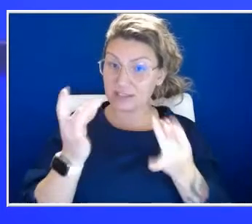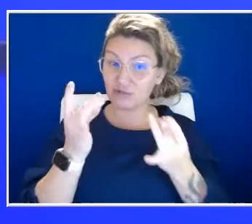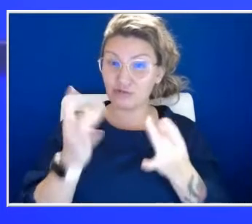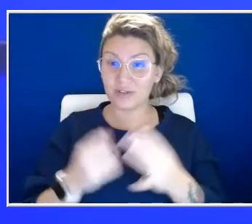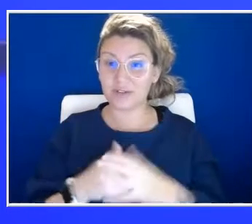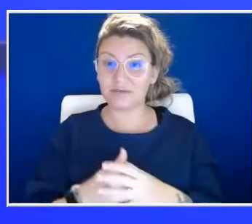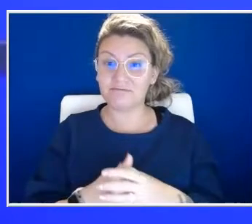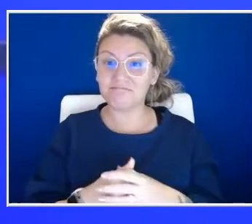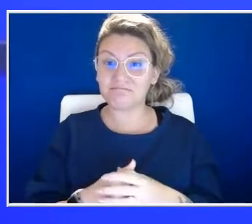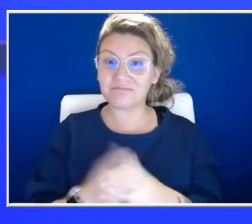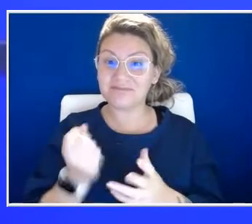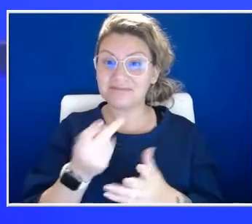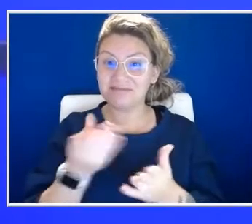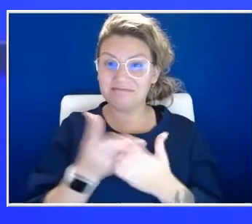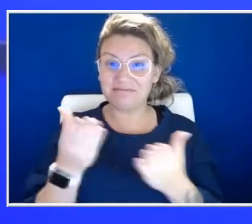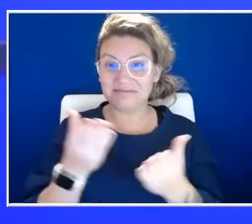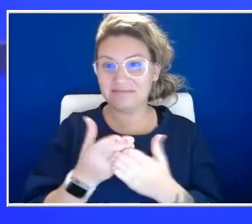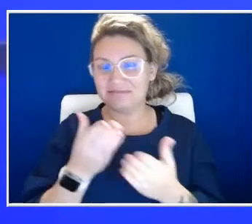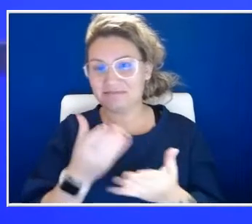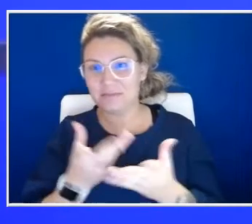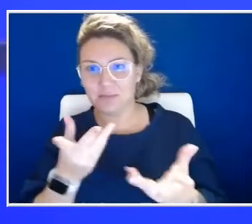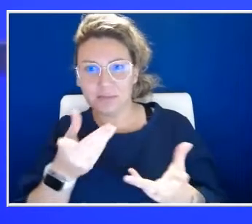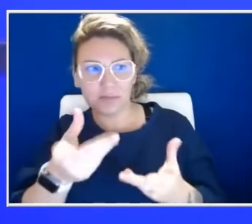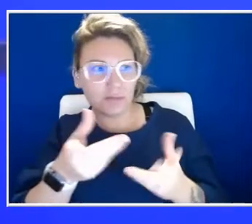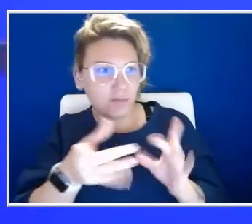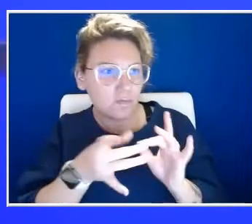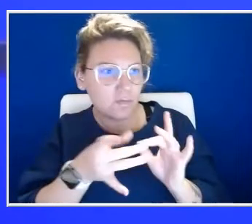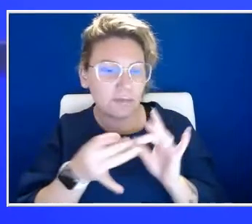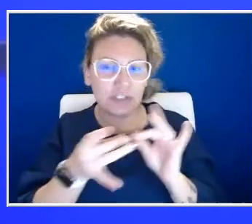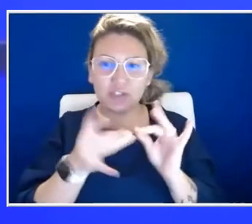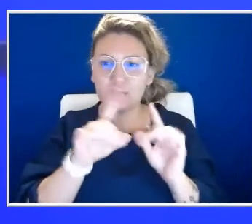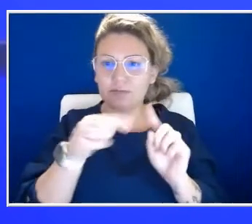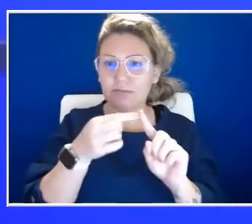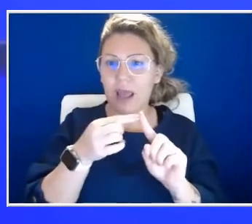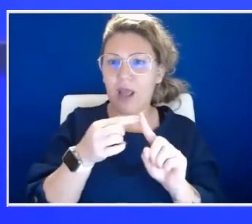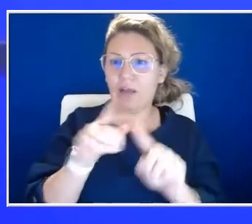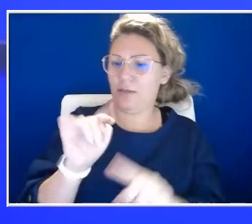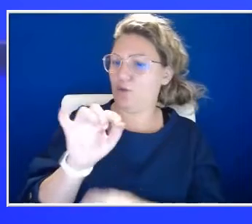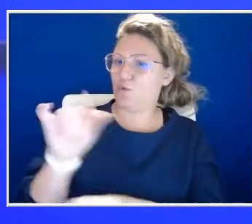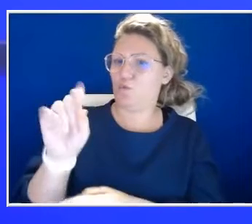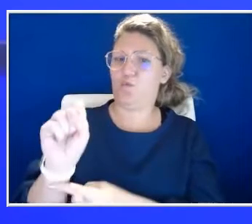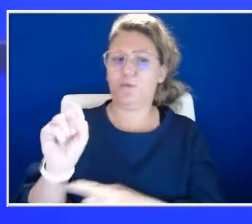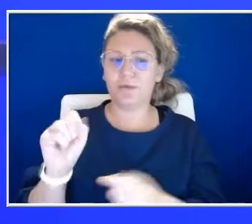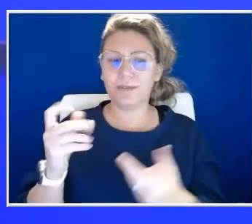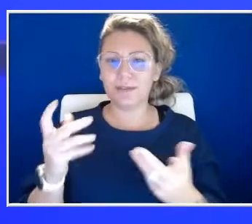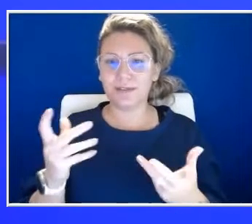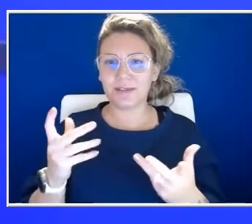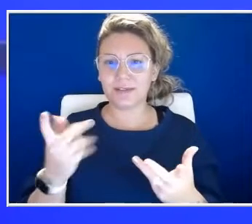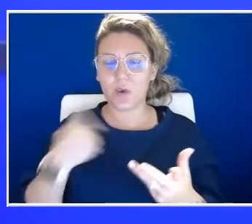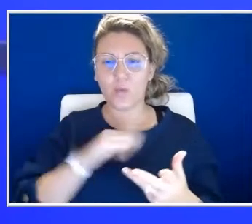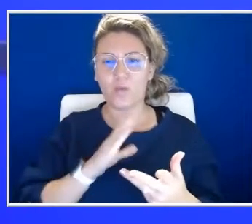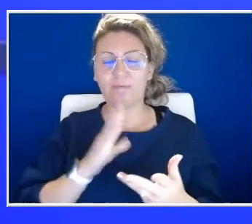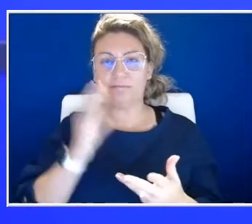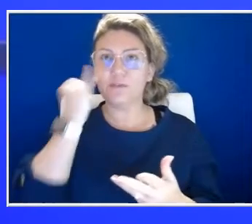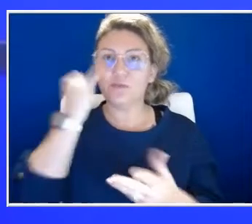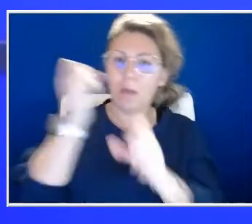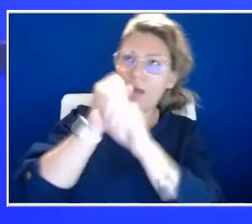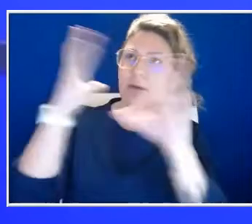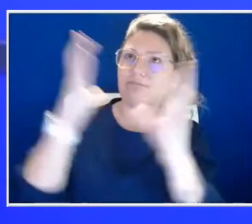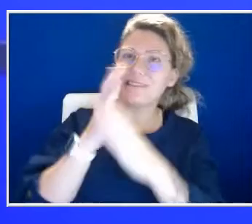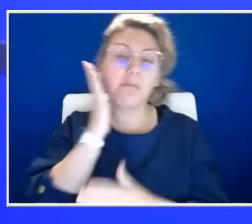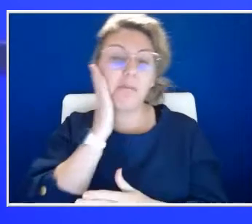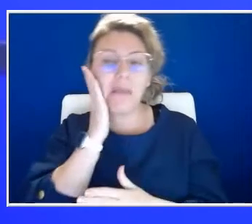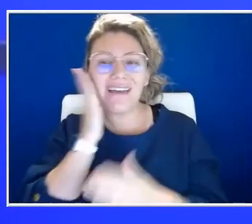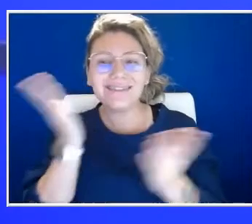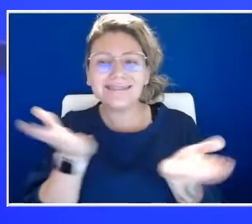of the things that you kind of alluded to about these instrumentation issues. Well, I mean, you can imagine we have beds here at the hospital, operating room beds,